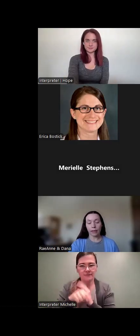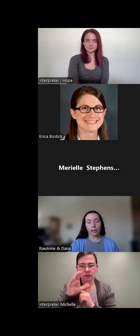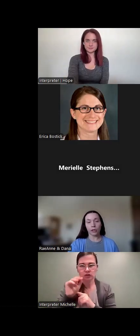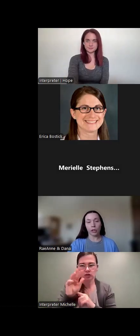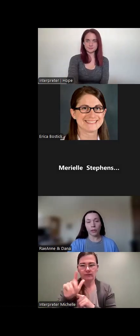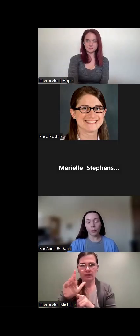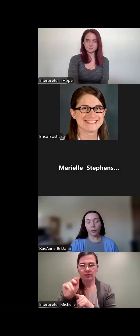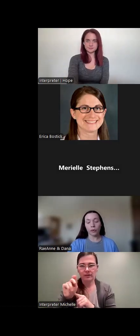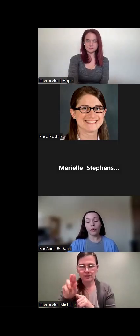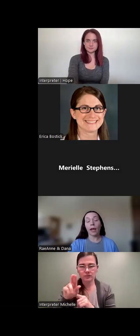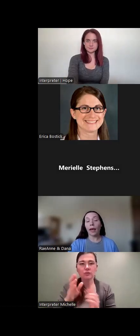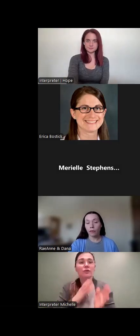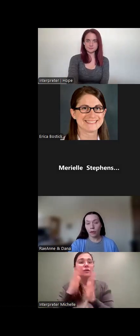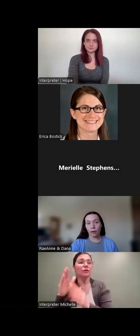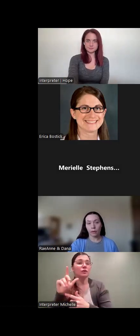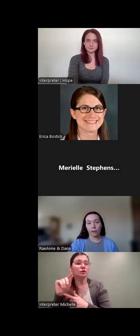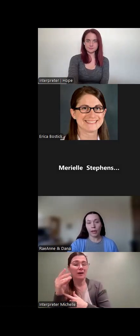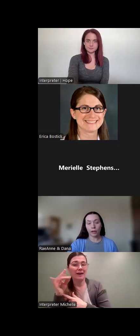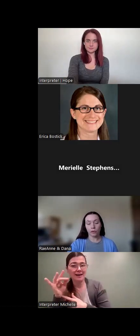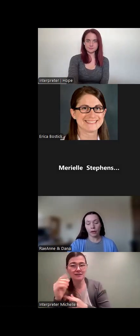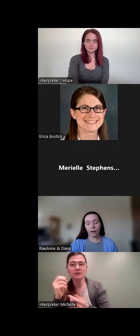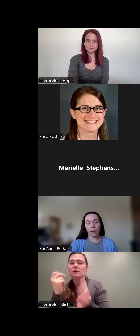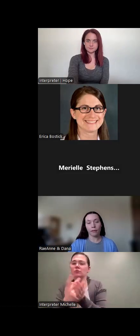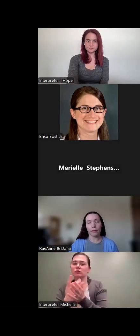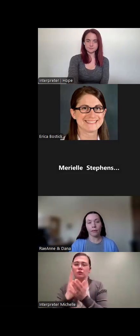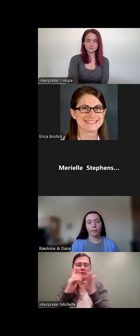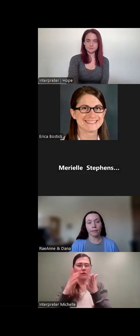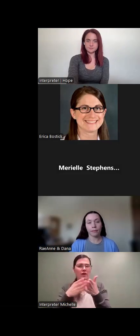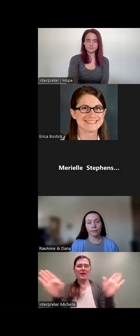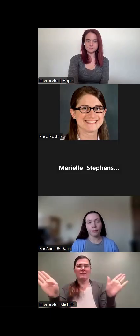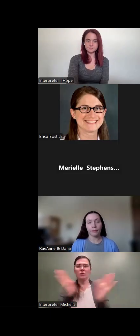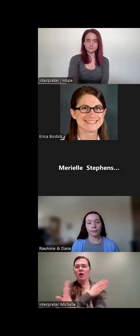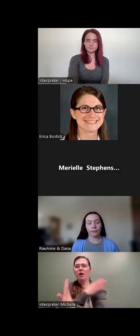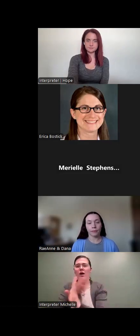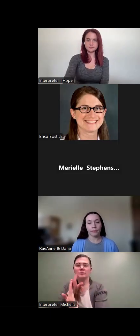HPV vaccination was approved for everyone through age 45.